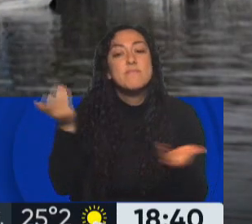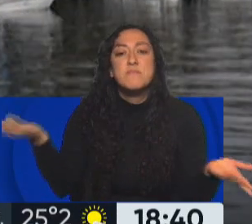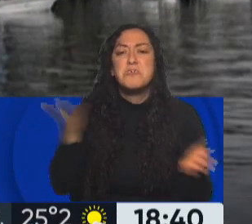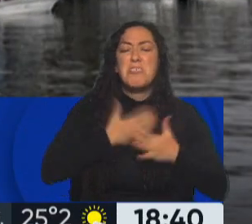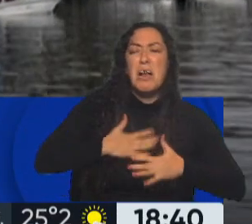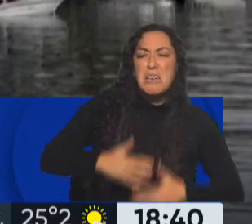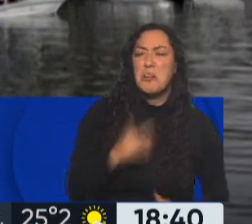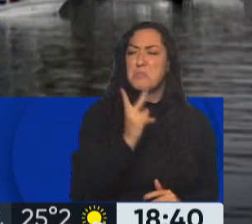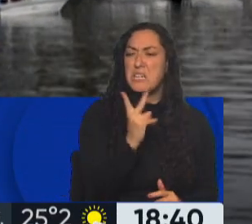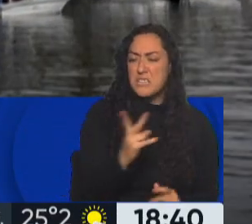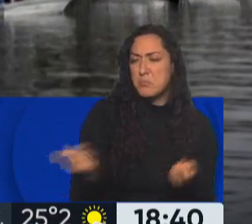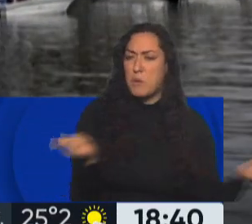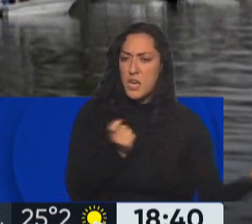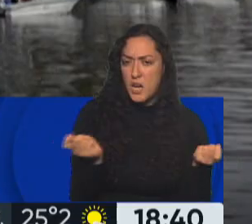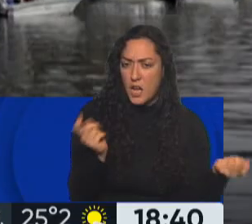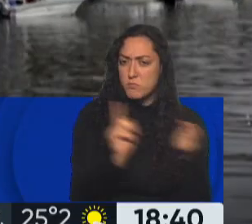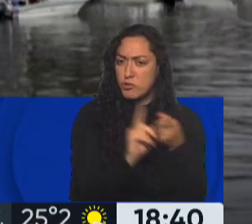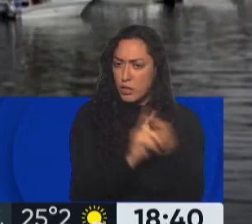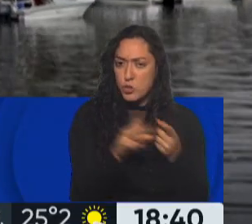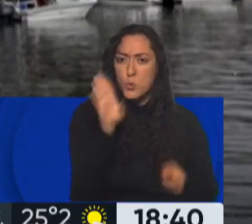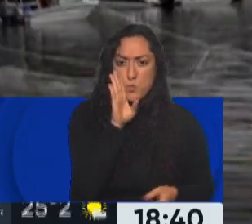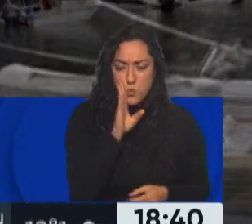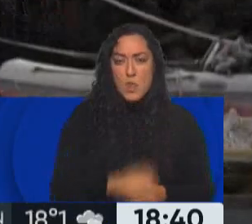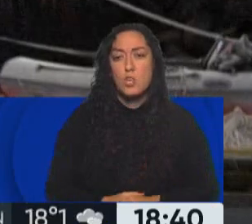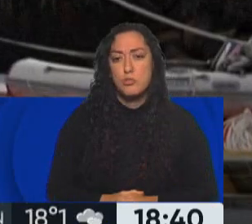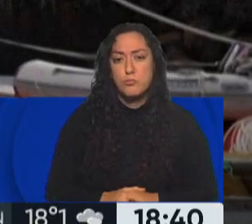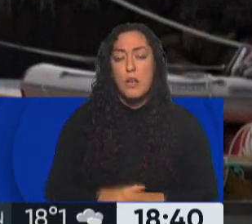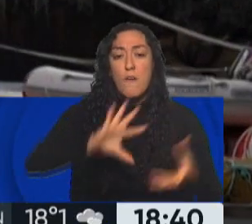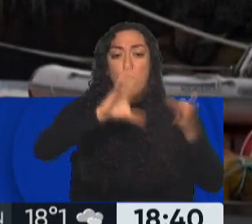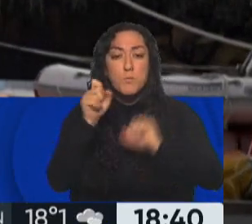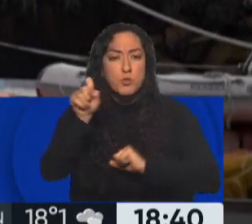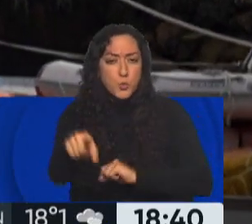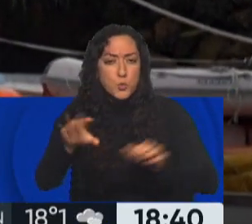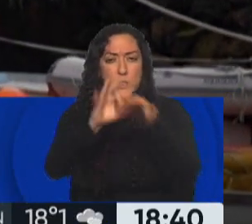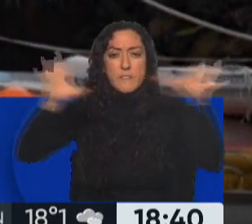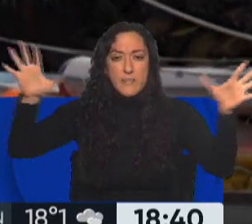relación bilateral con Estados Unidos. Su postura de llegar a una